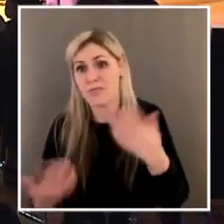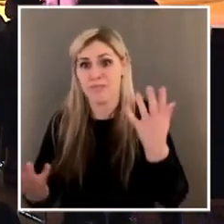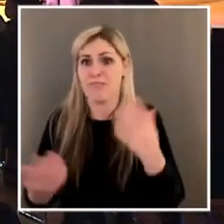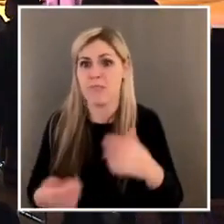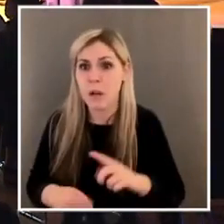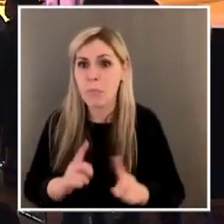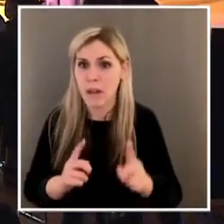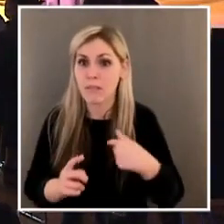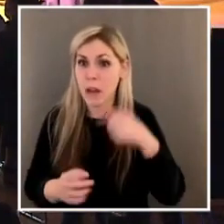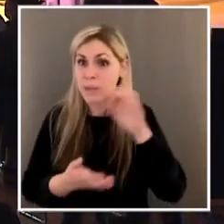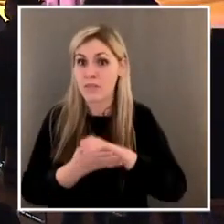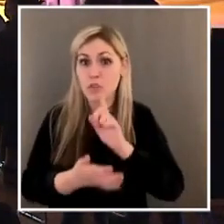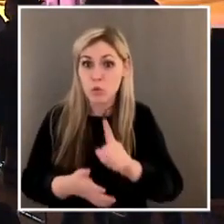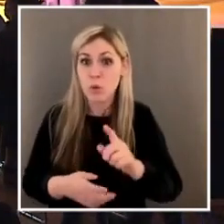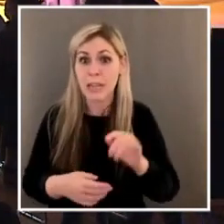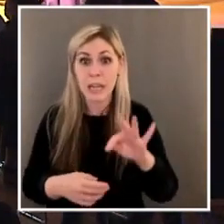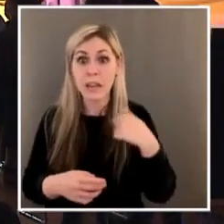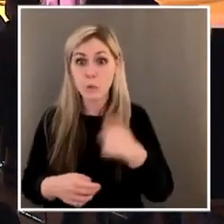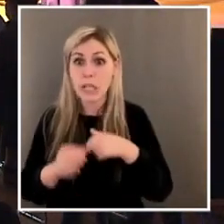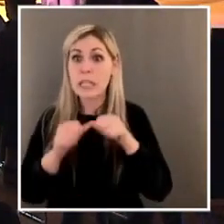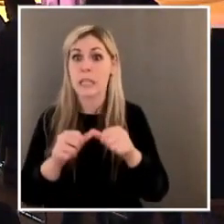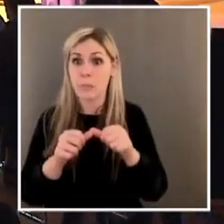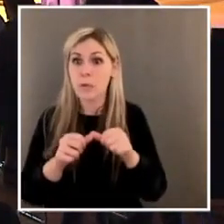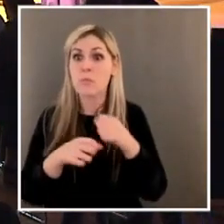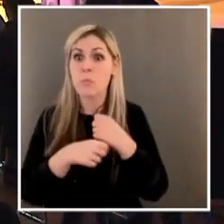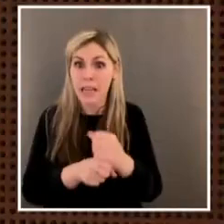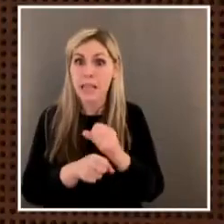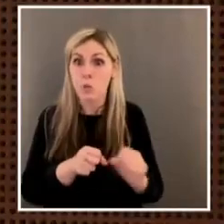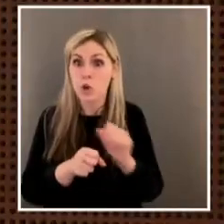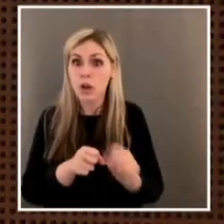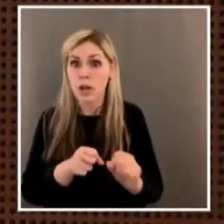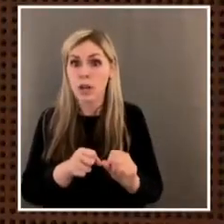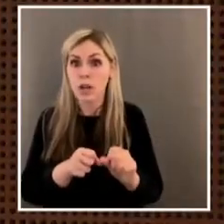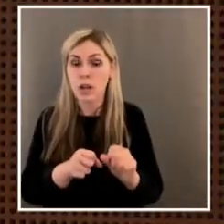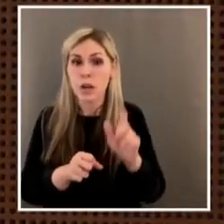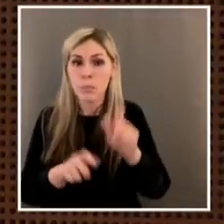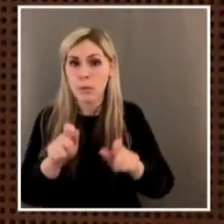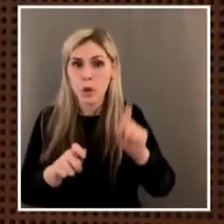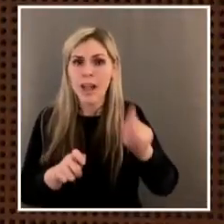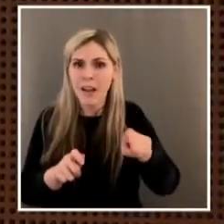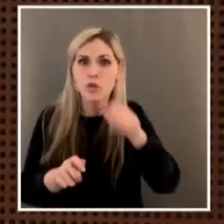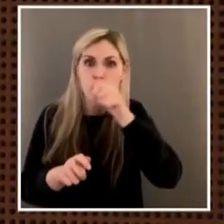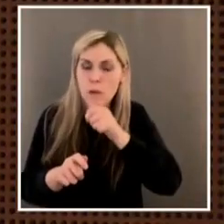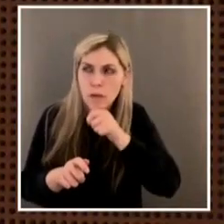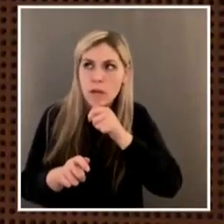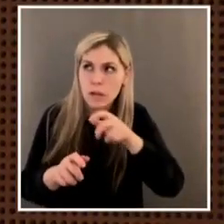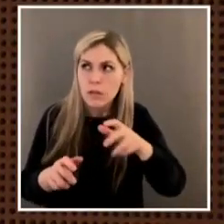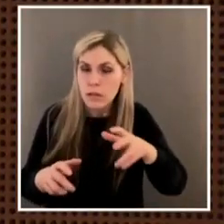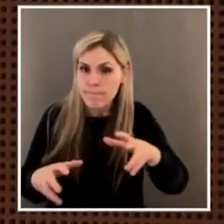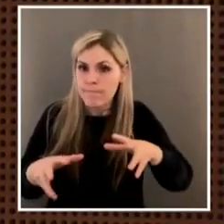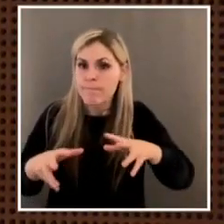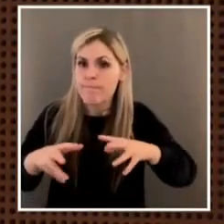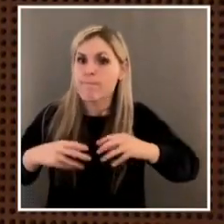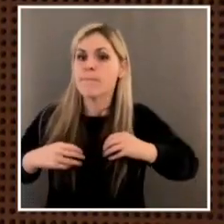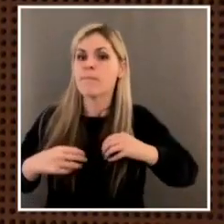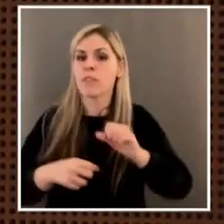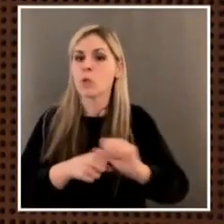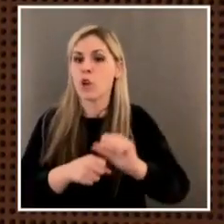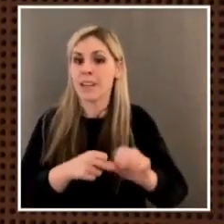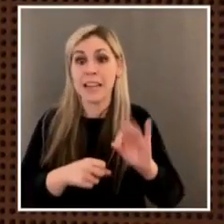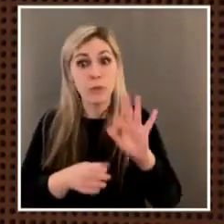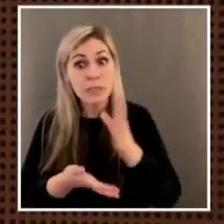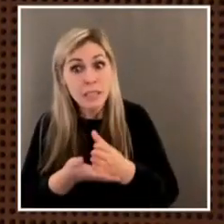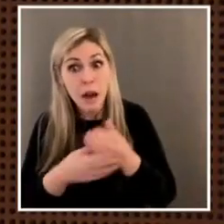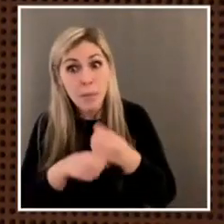I believe that if we keep making work, people have to deal with the work. If we stop making